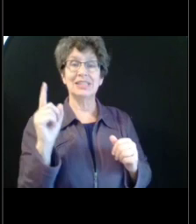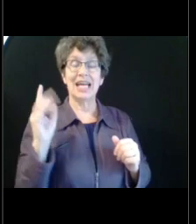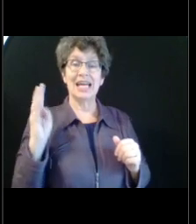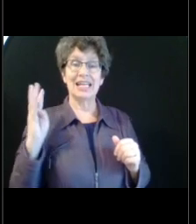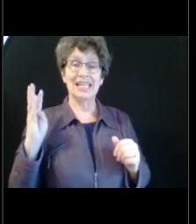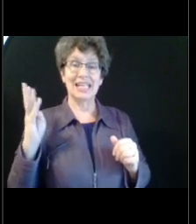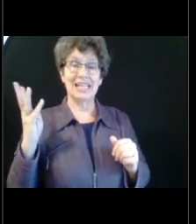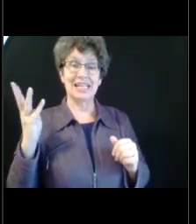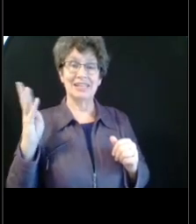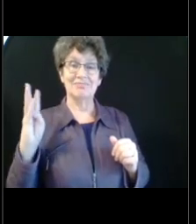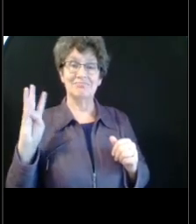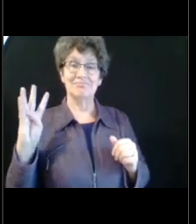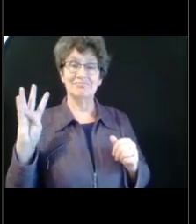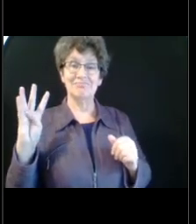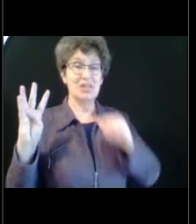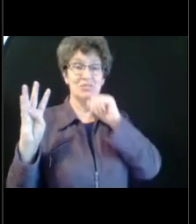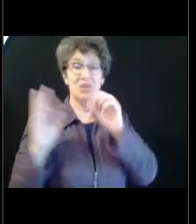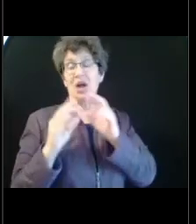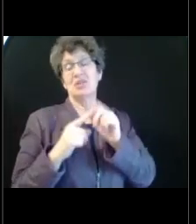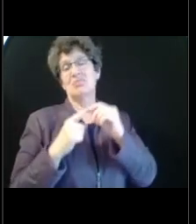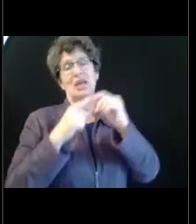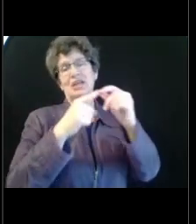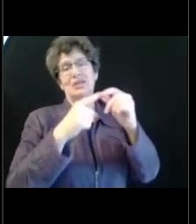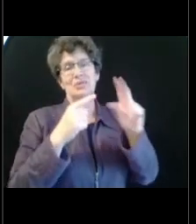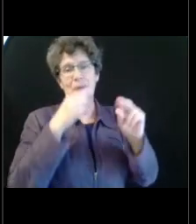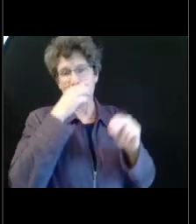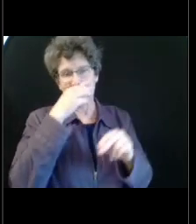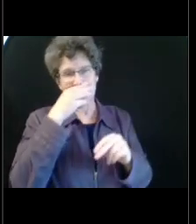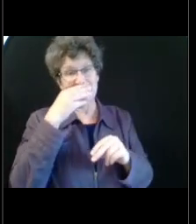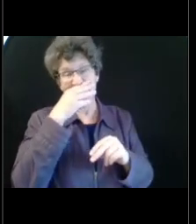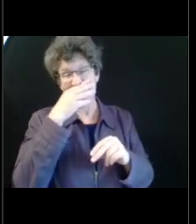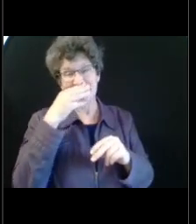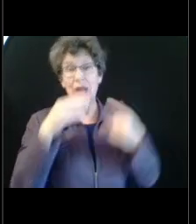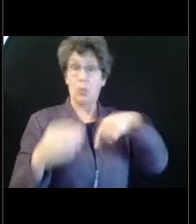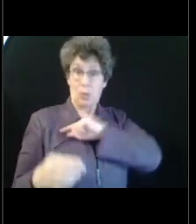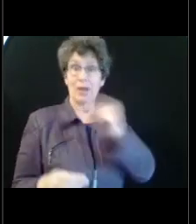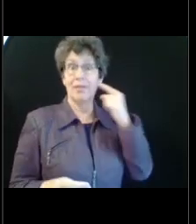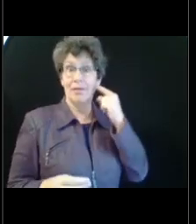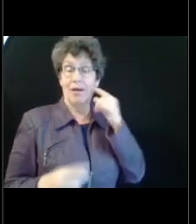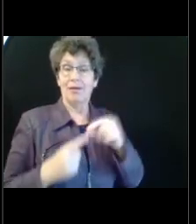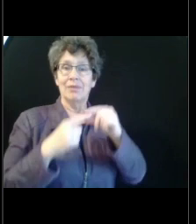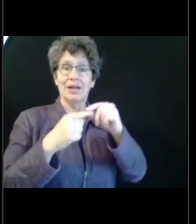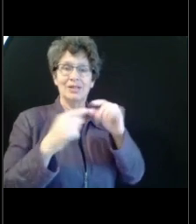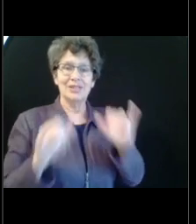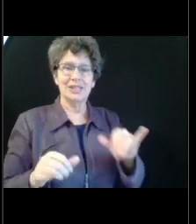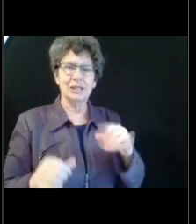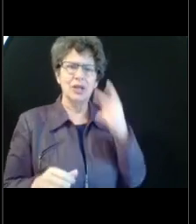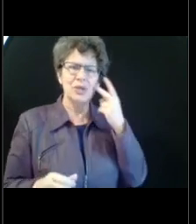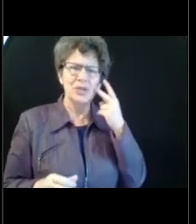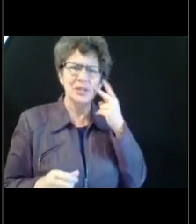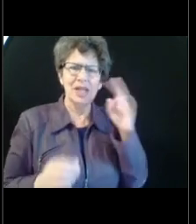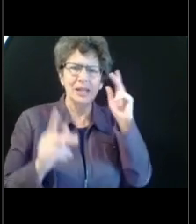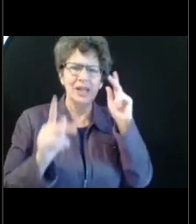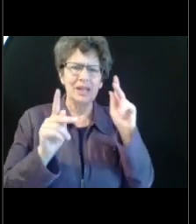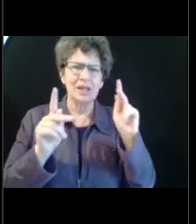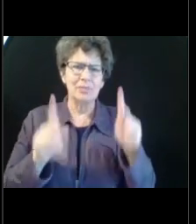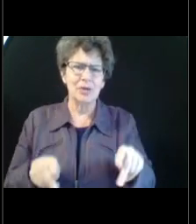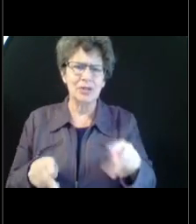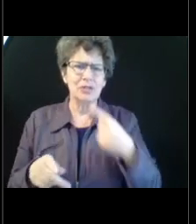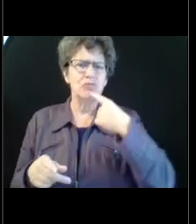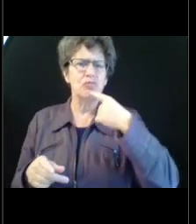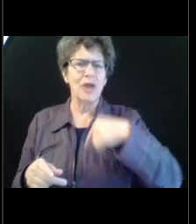was a bit special. The person sitting in the middle in the front with the lovely red hat is my friend